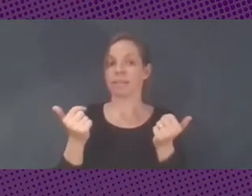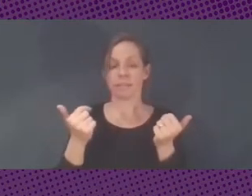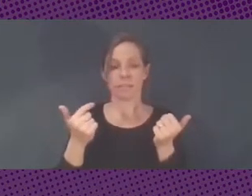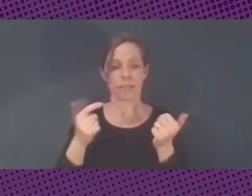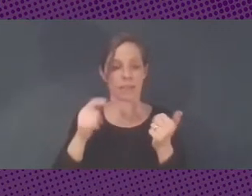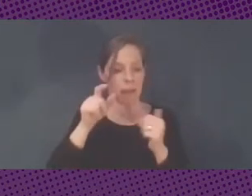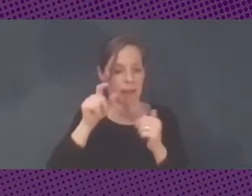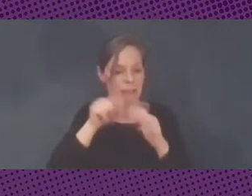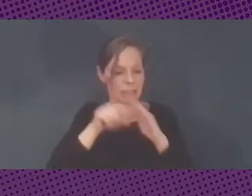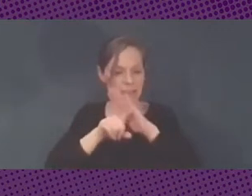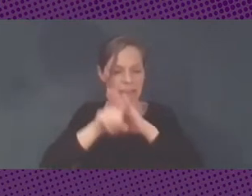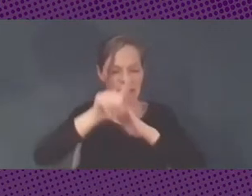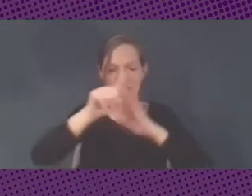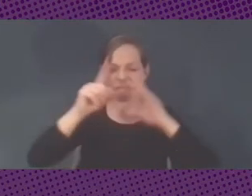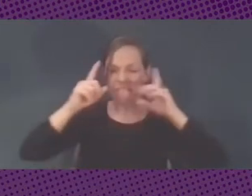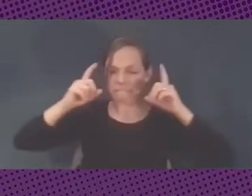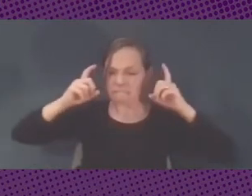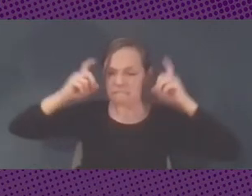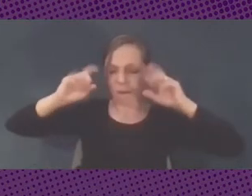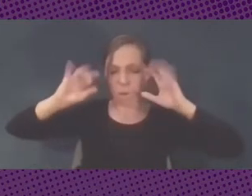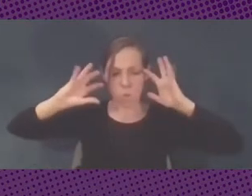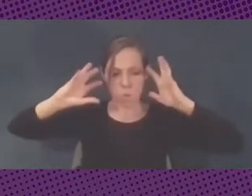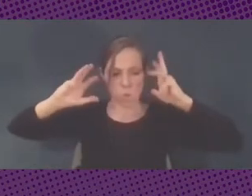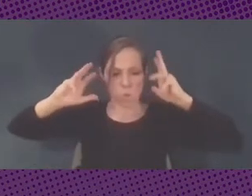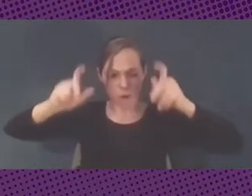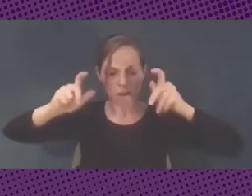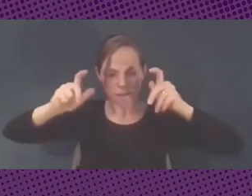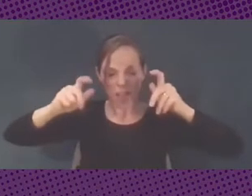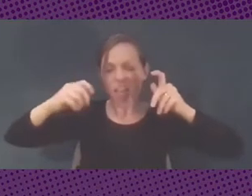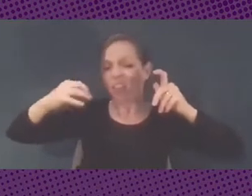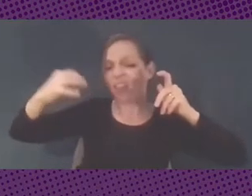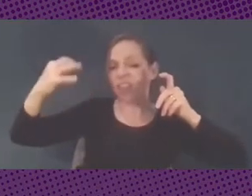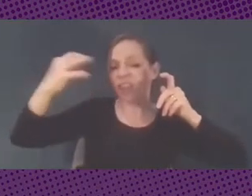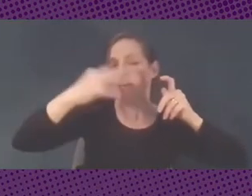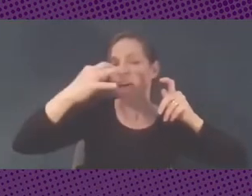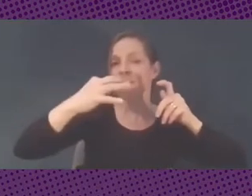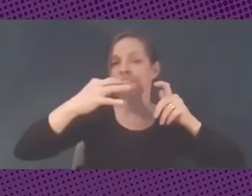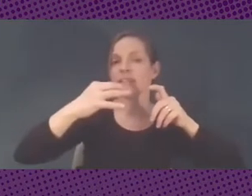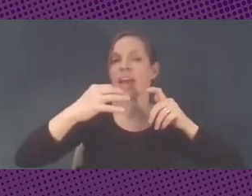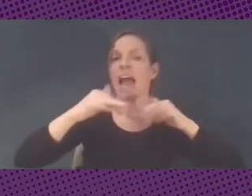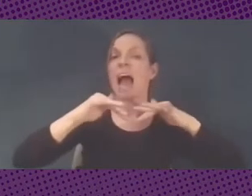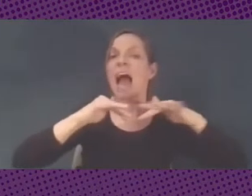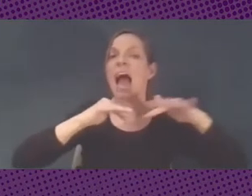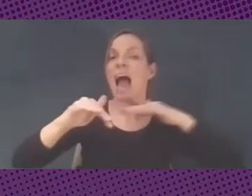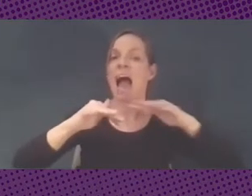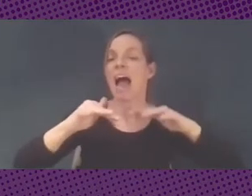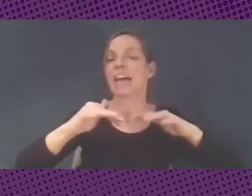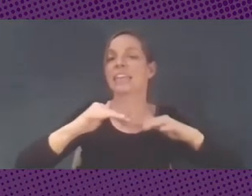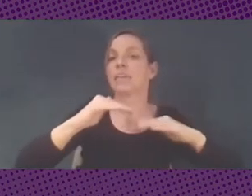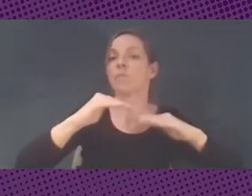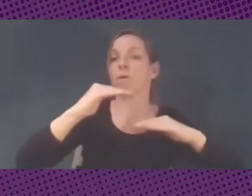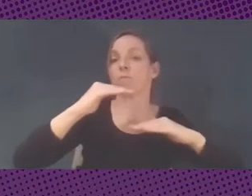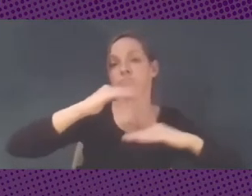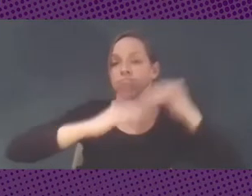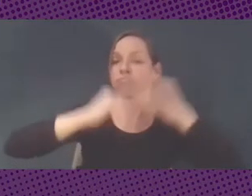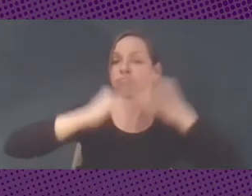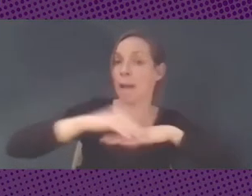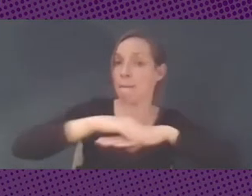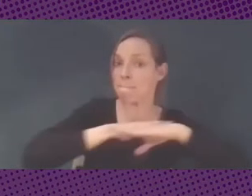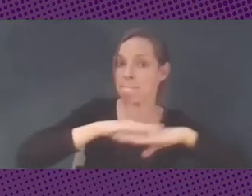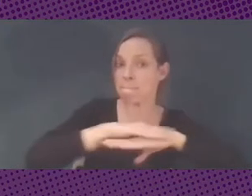constructing development asset classes is not simply about sort of financializing our economies about